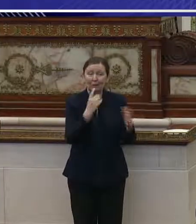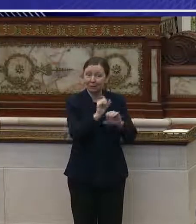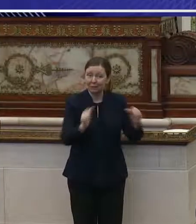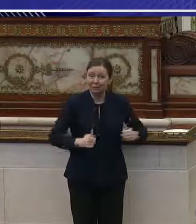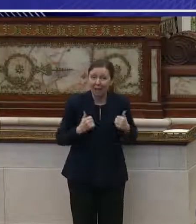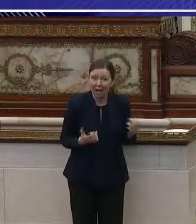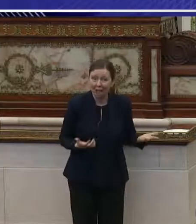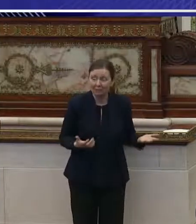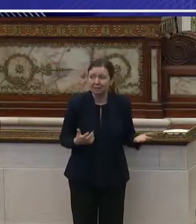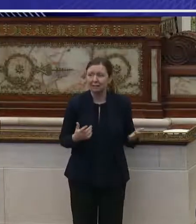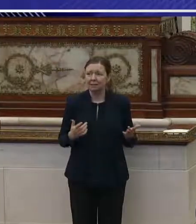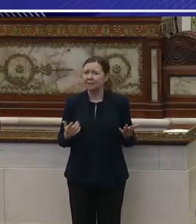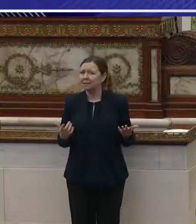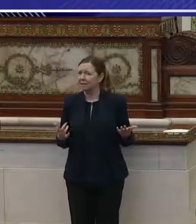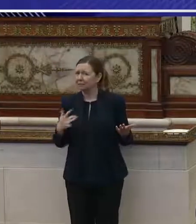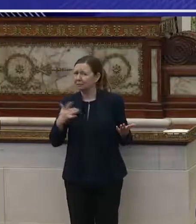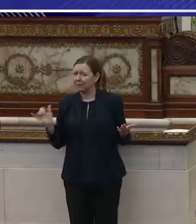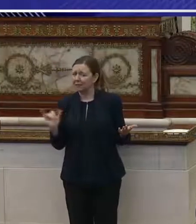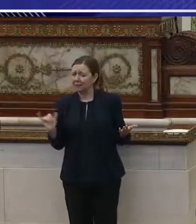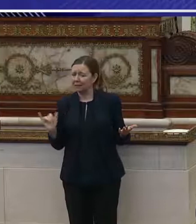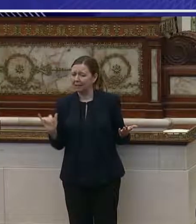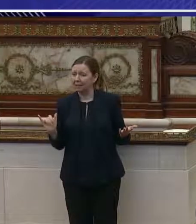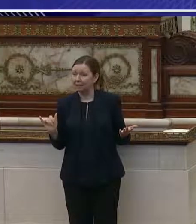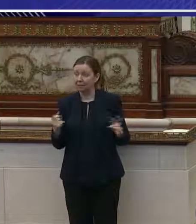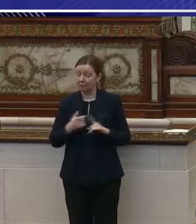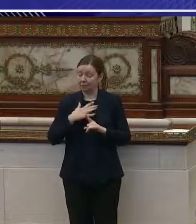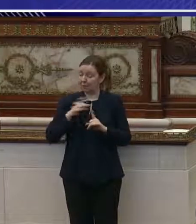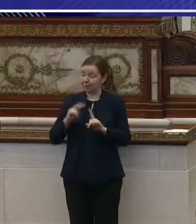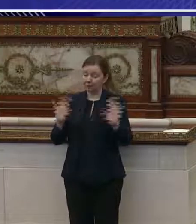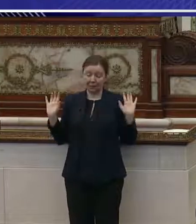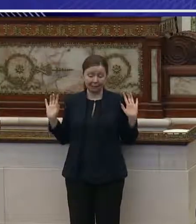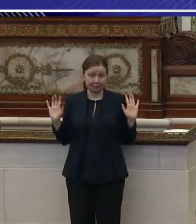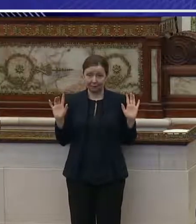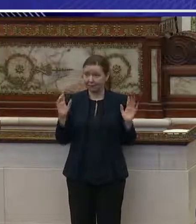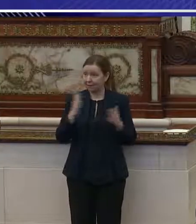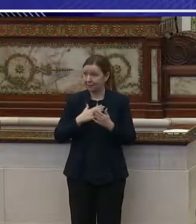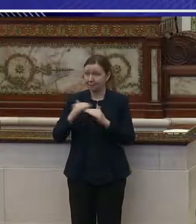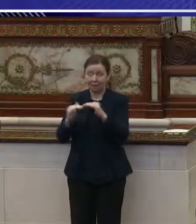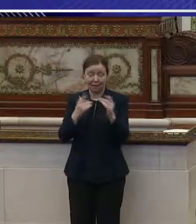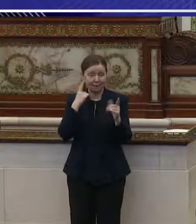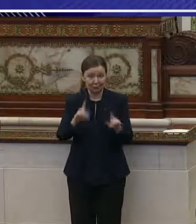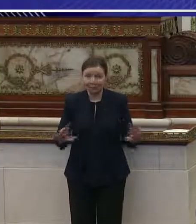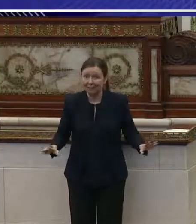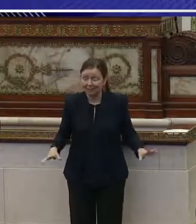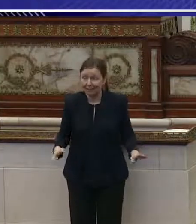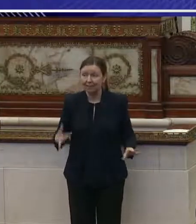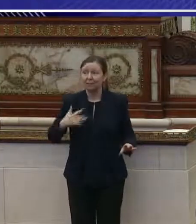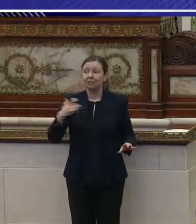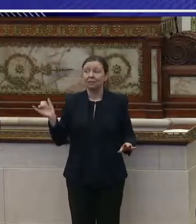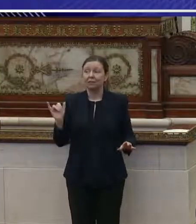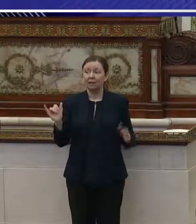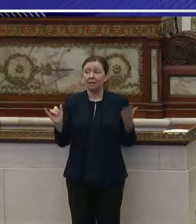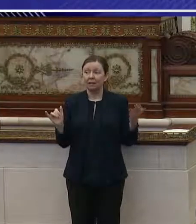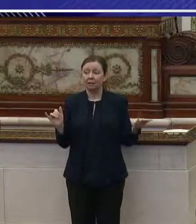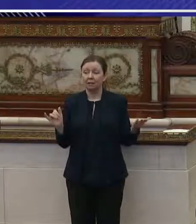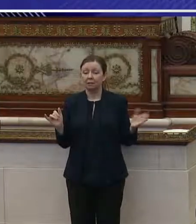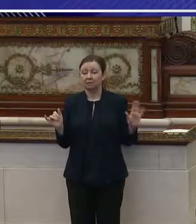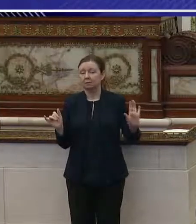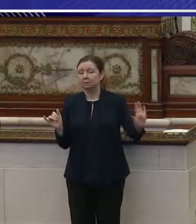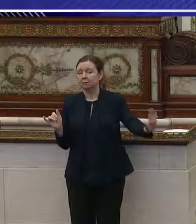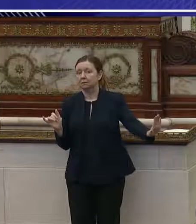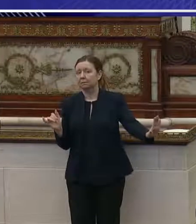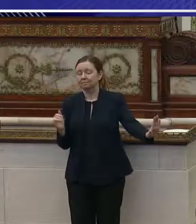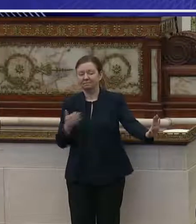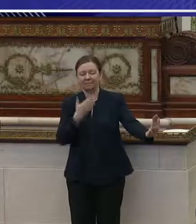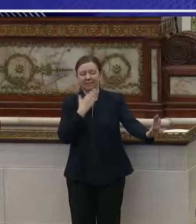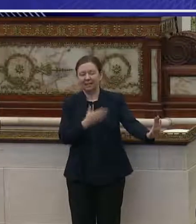lives, and it felt as if, from my perspective, and I think some of my colleagues will agree with me, it felt as if we really did push them away and say,